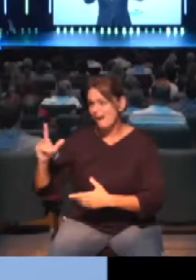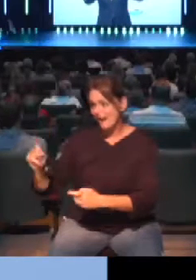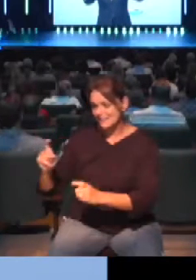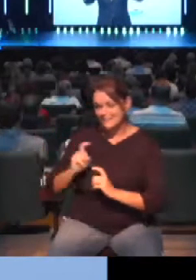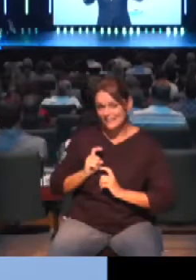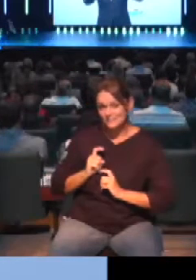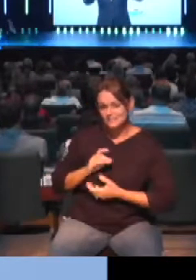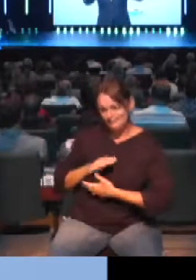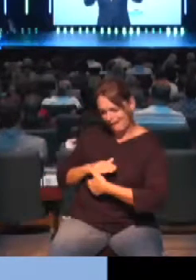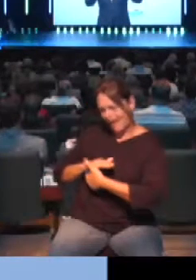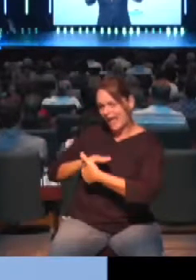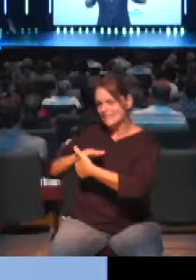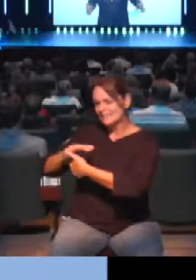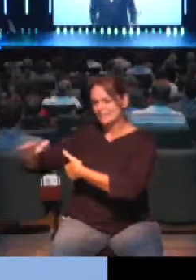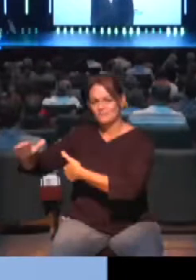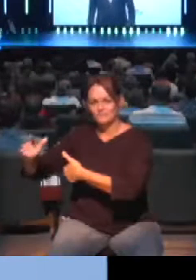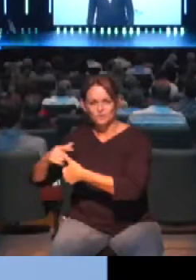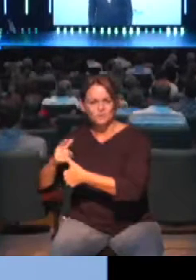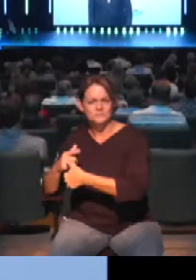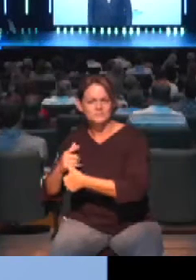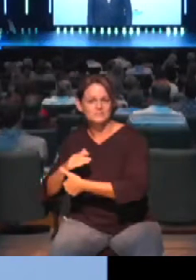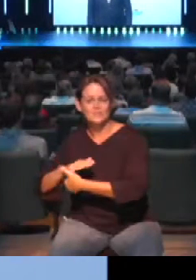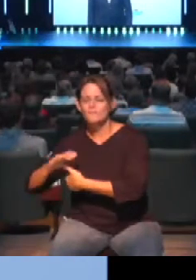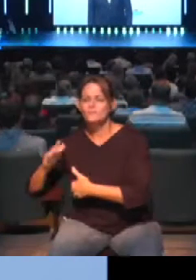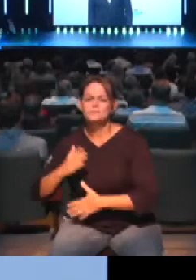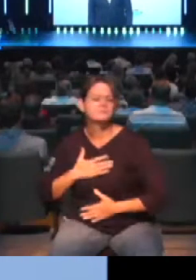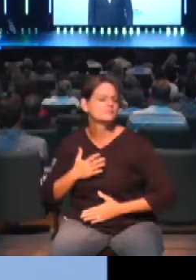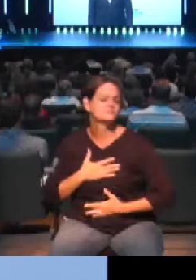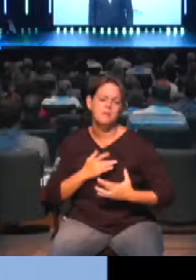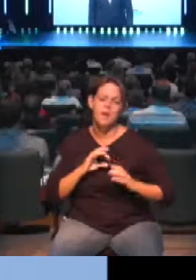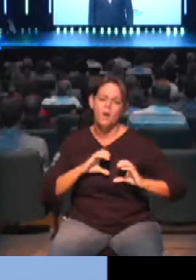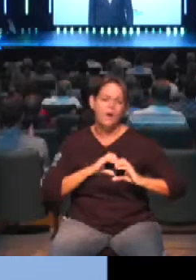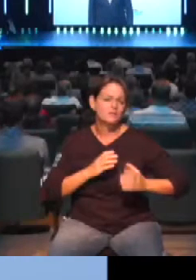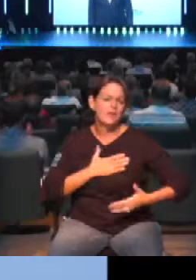God the first of everything that I have.